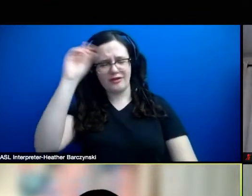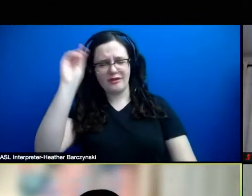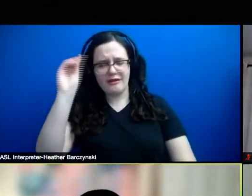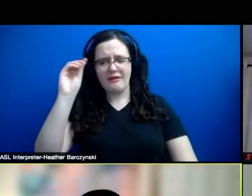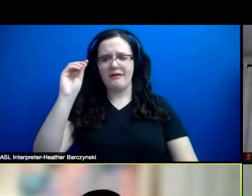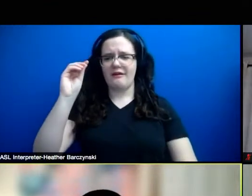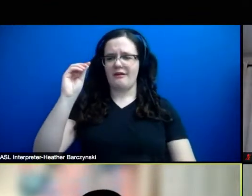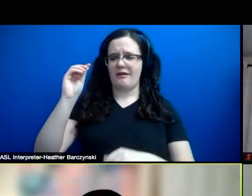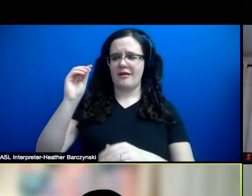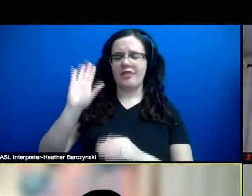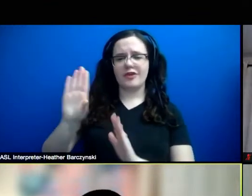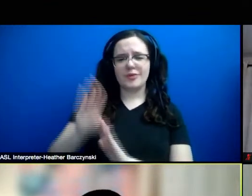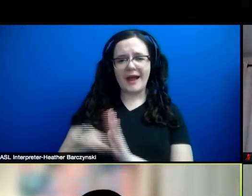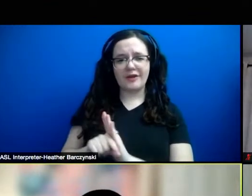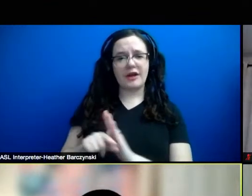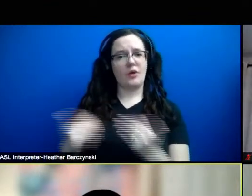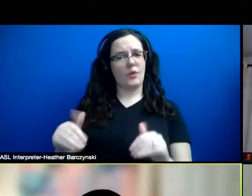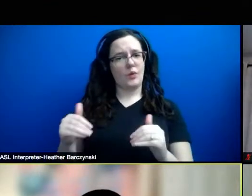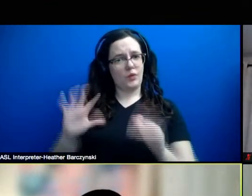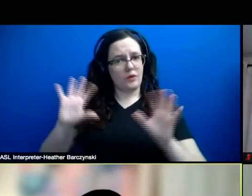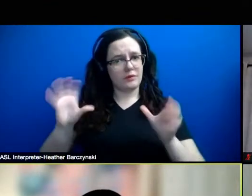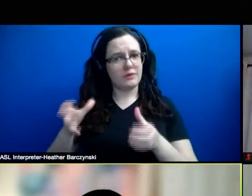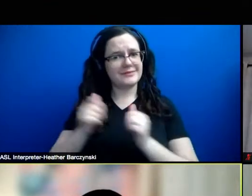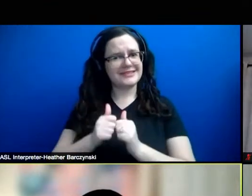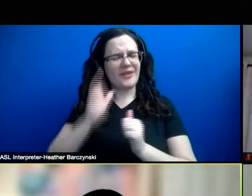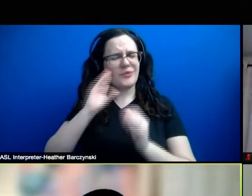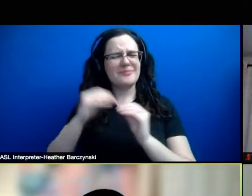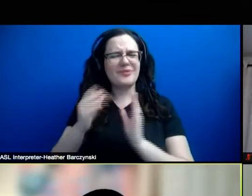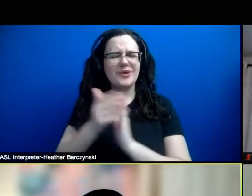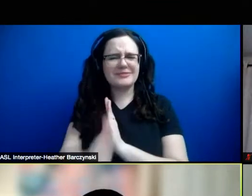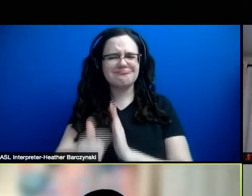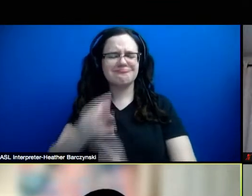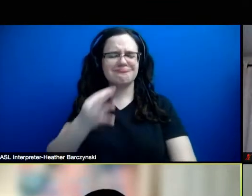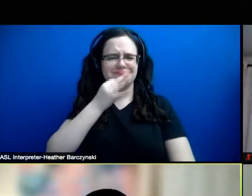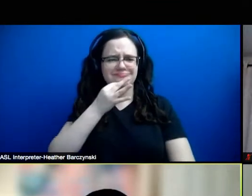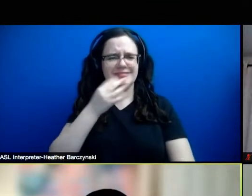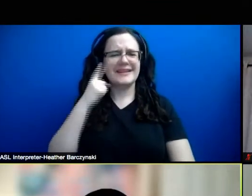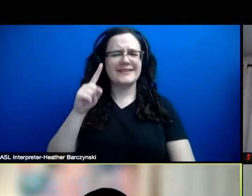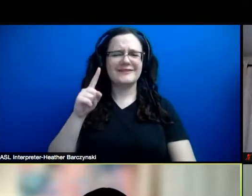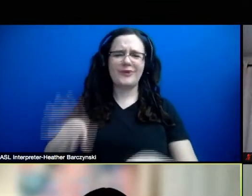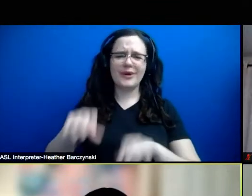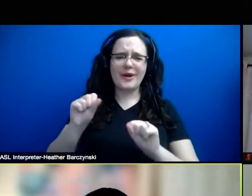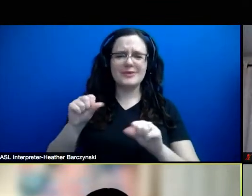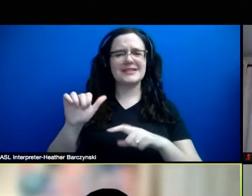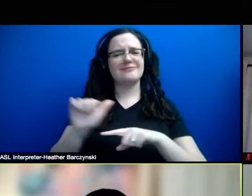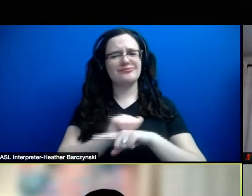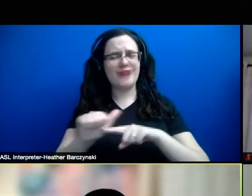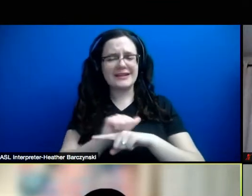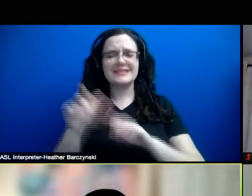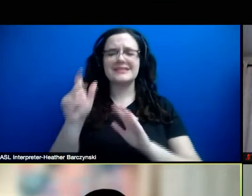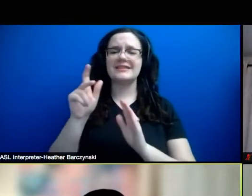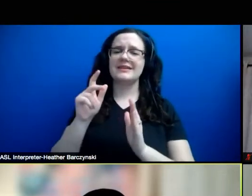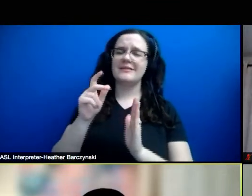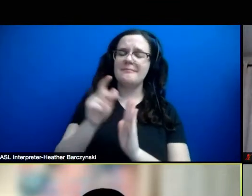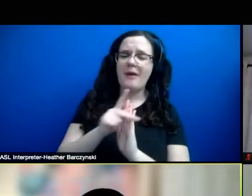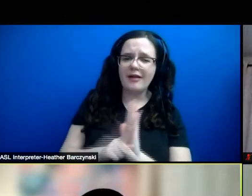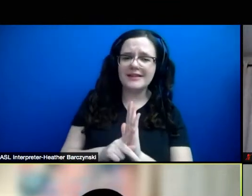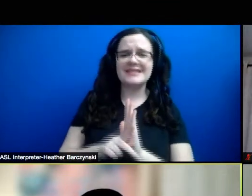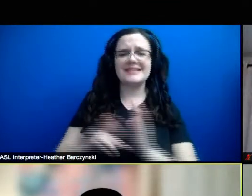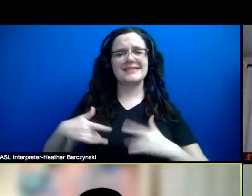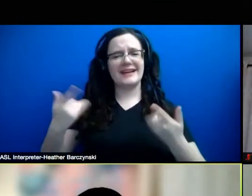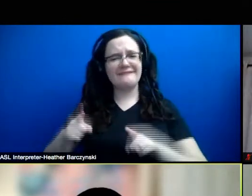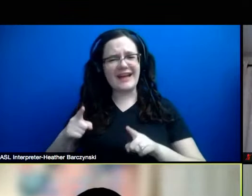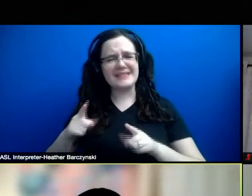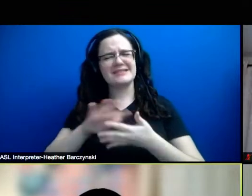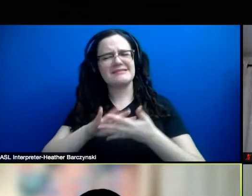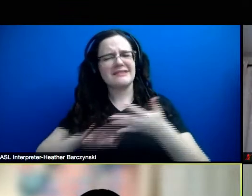become at having policies, practices, events, celebrations, and all kinds of other supports